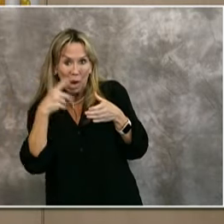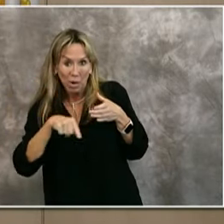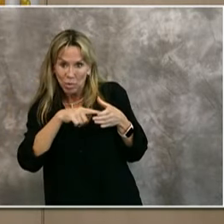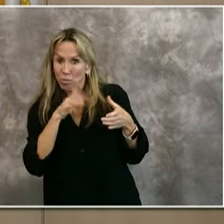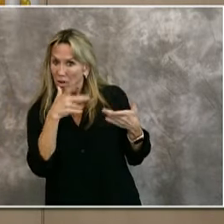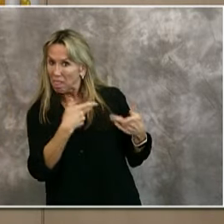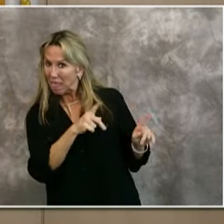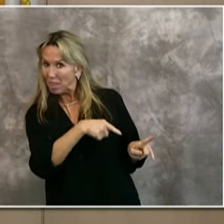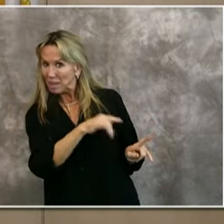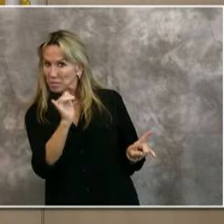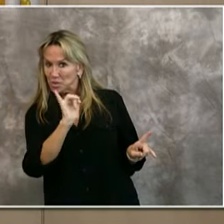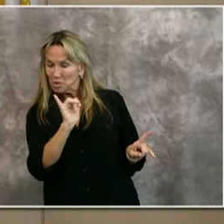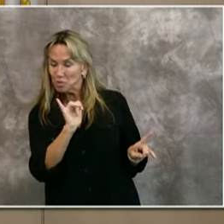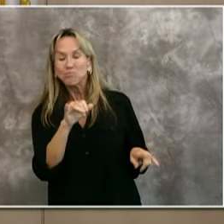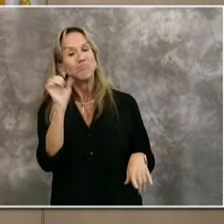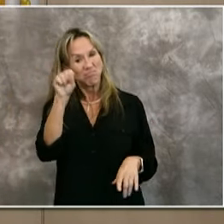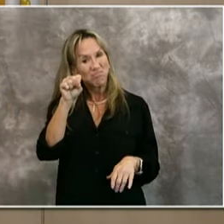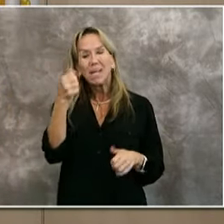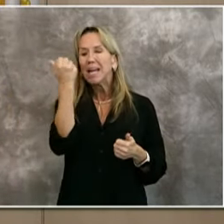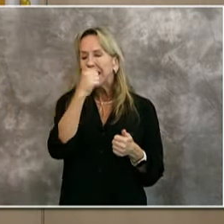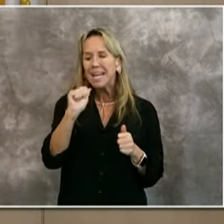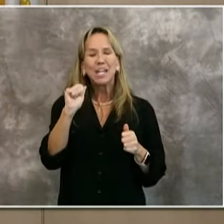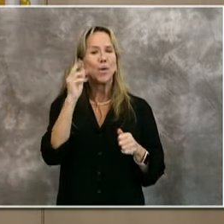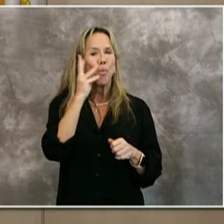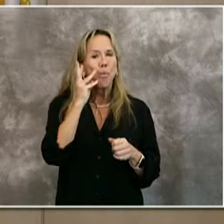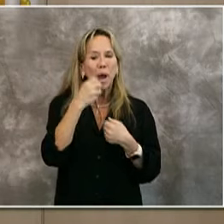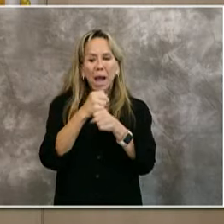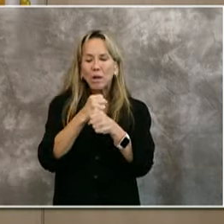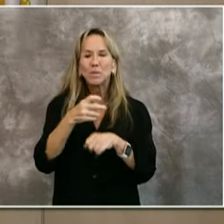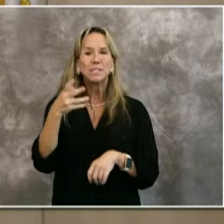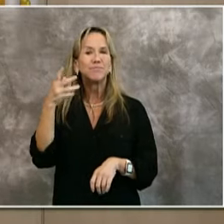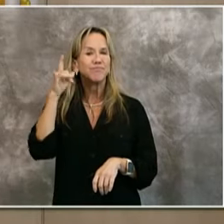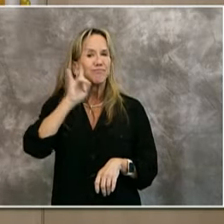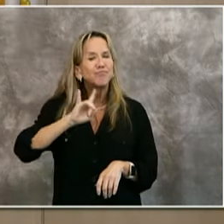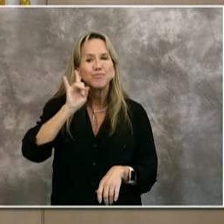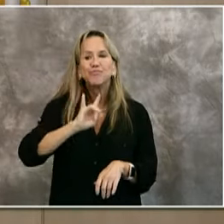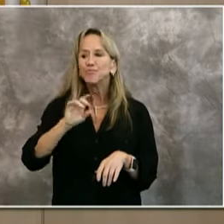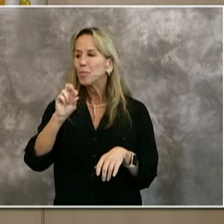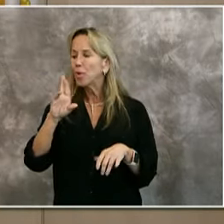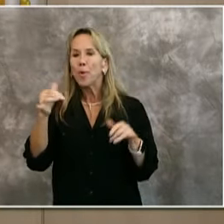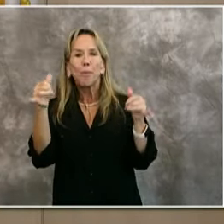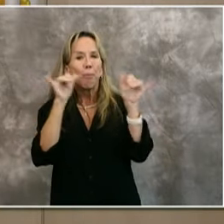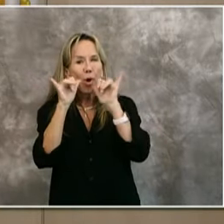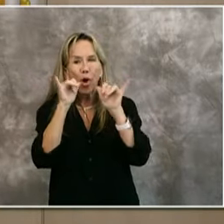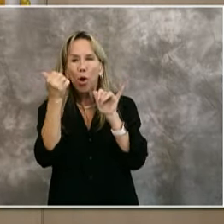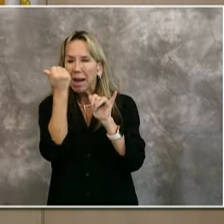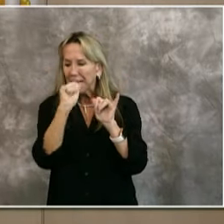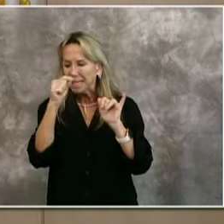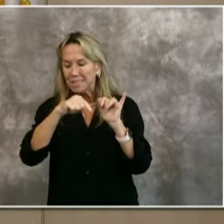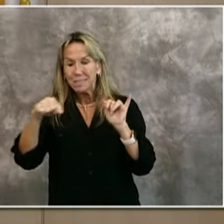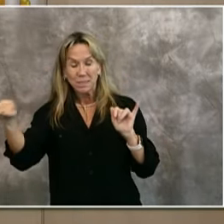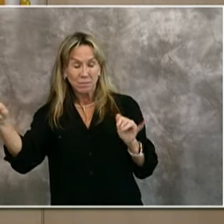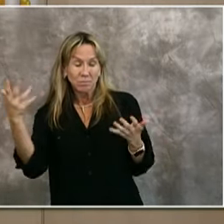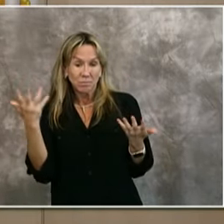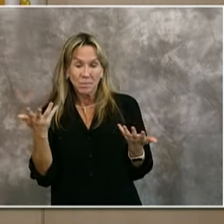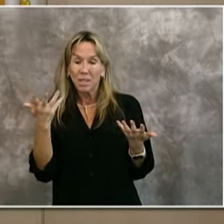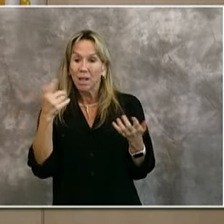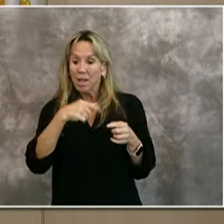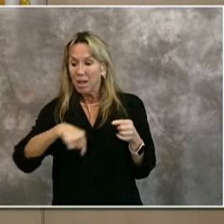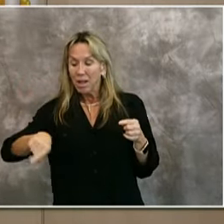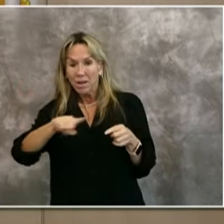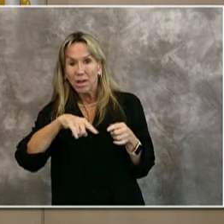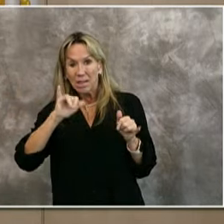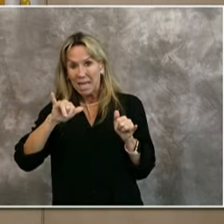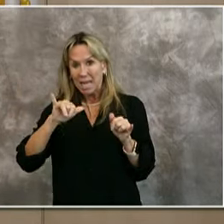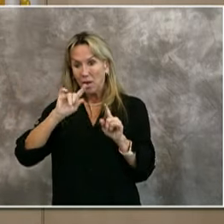would be allowed. Any winery, distillery, bar, or other facility